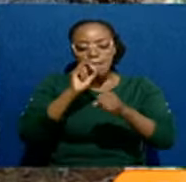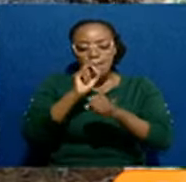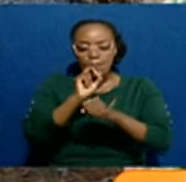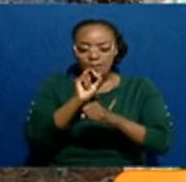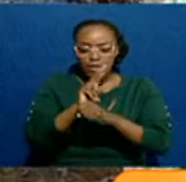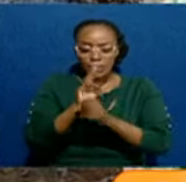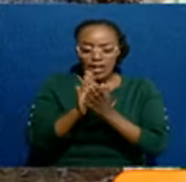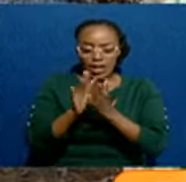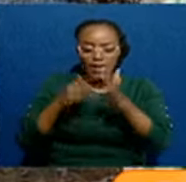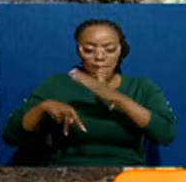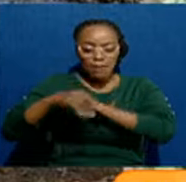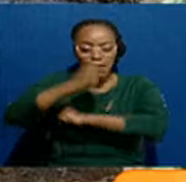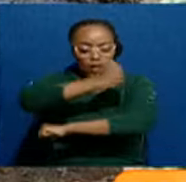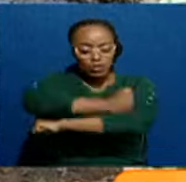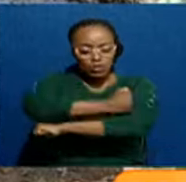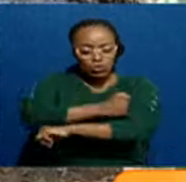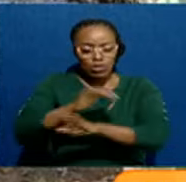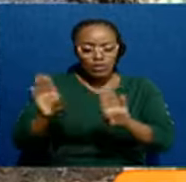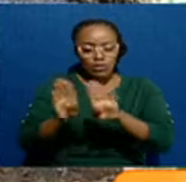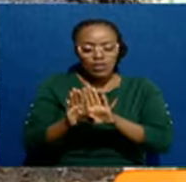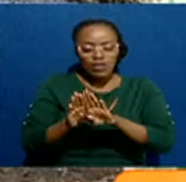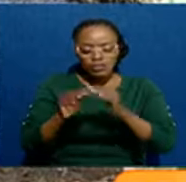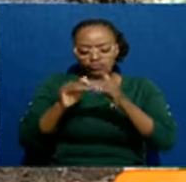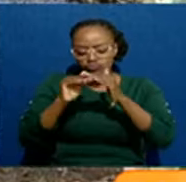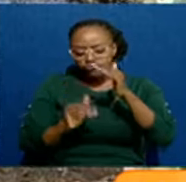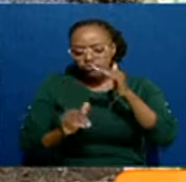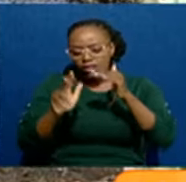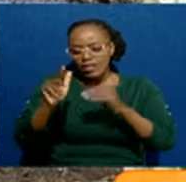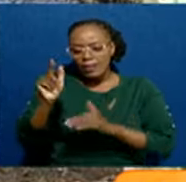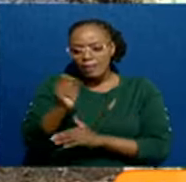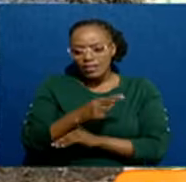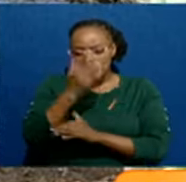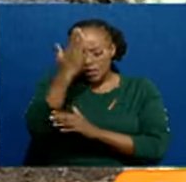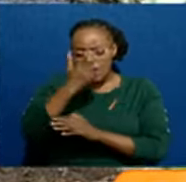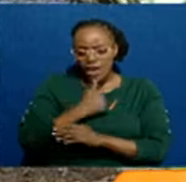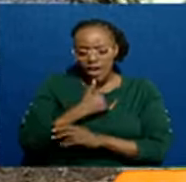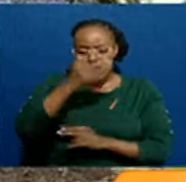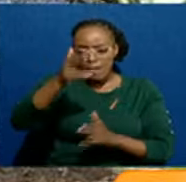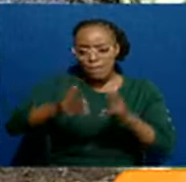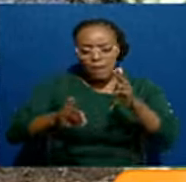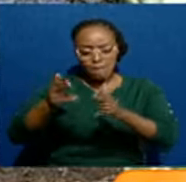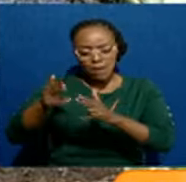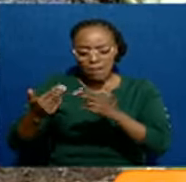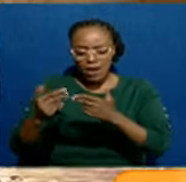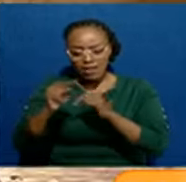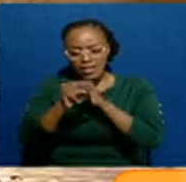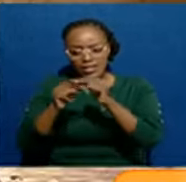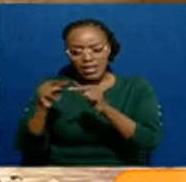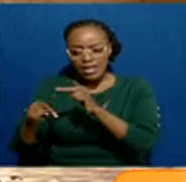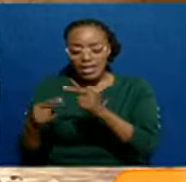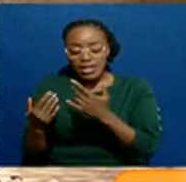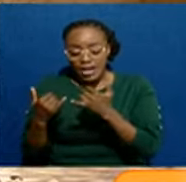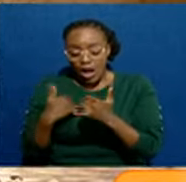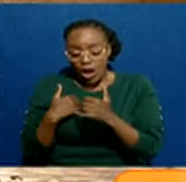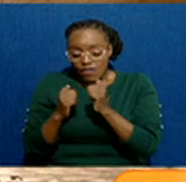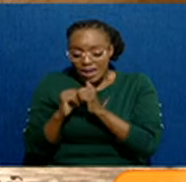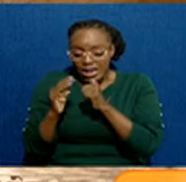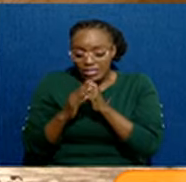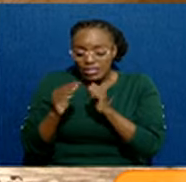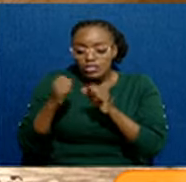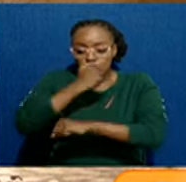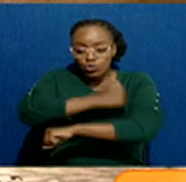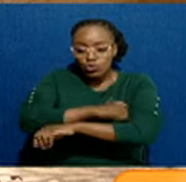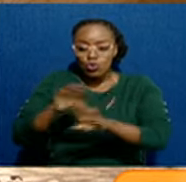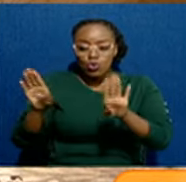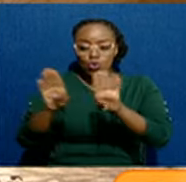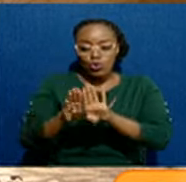levels that have been shut in less than 3 months due to the attacks. The number of schools shut now stands at 19. And the